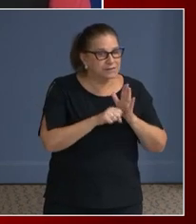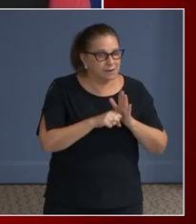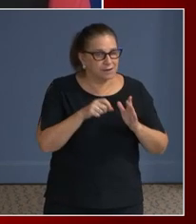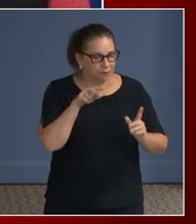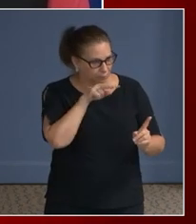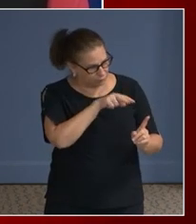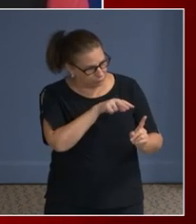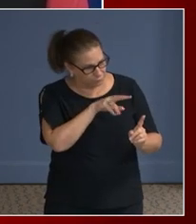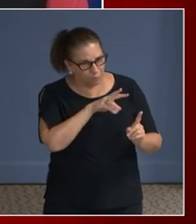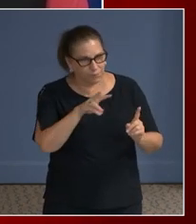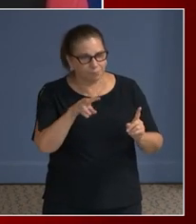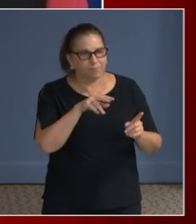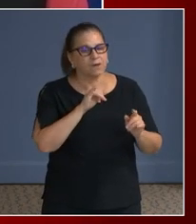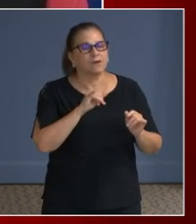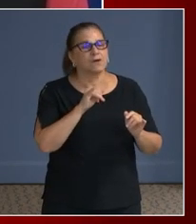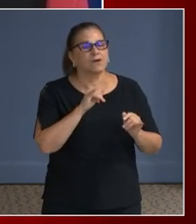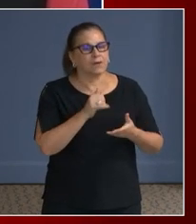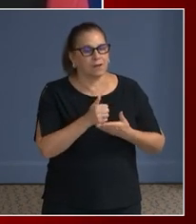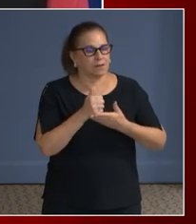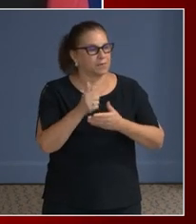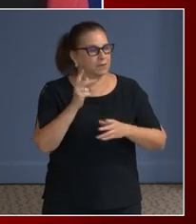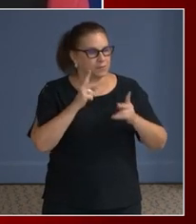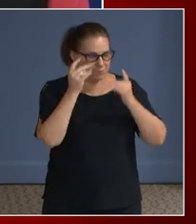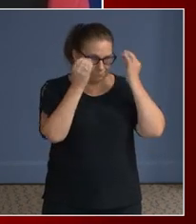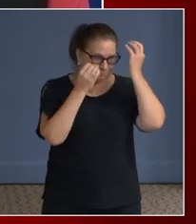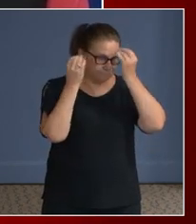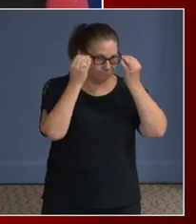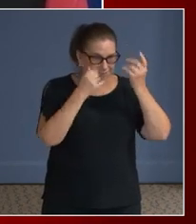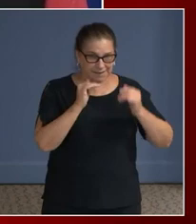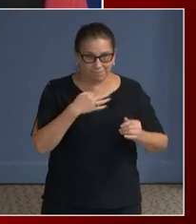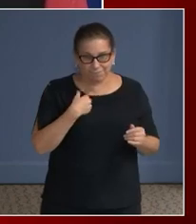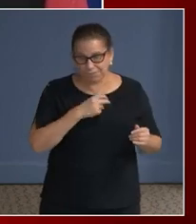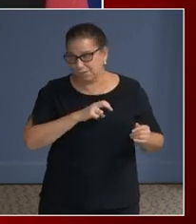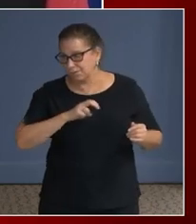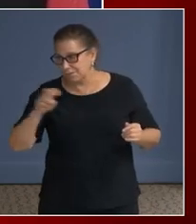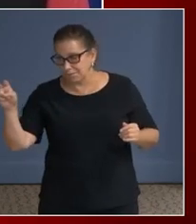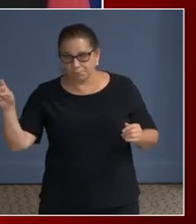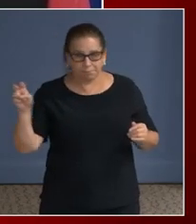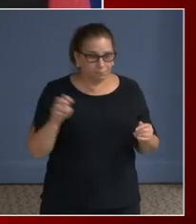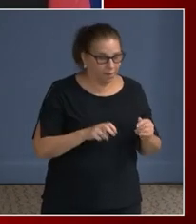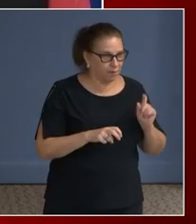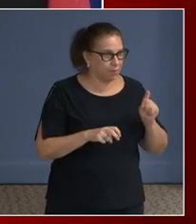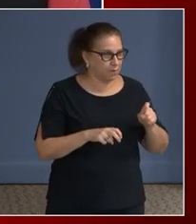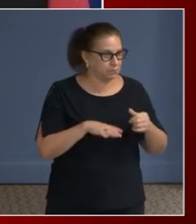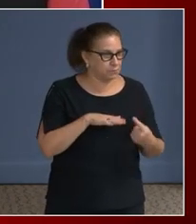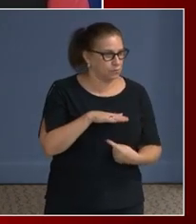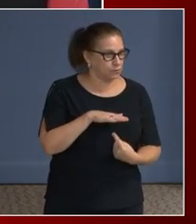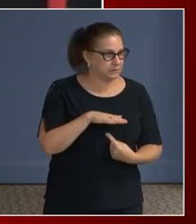2 weeks, and people should take that under advisement when they're making their travel plans.